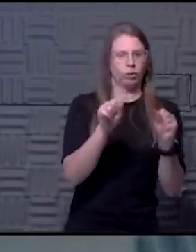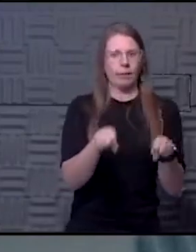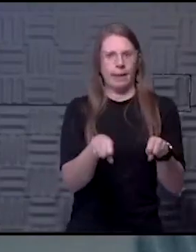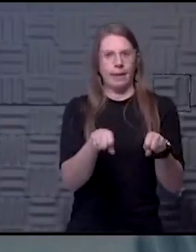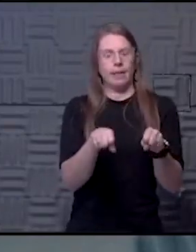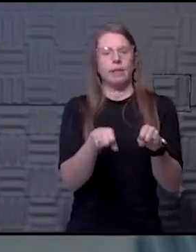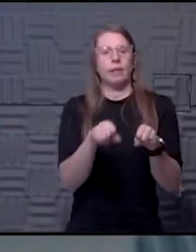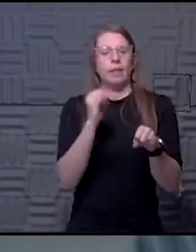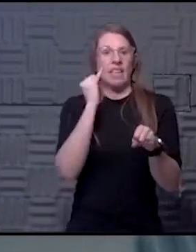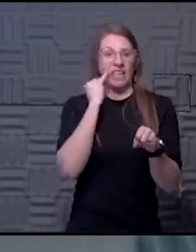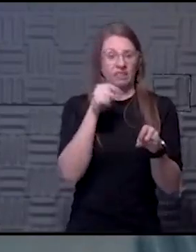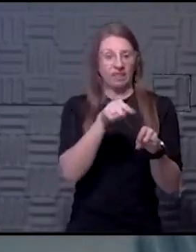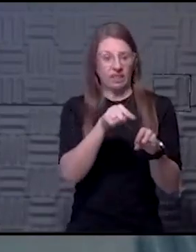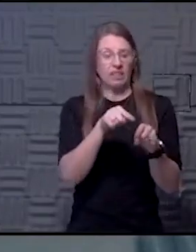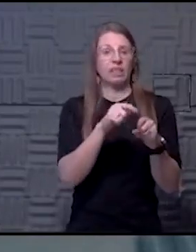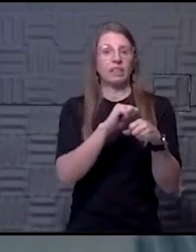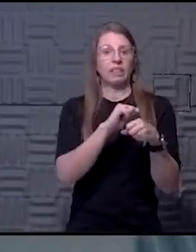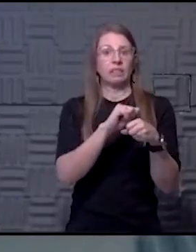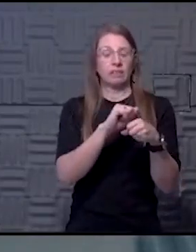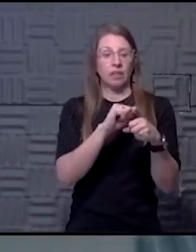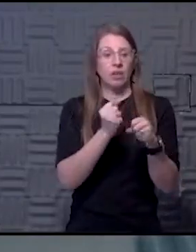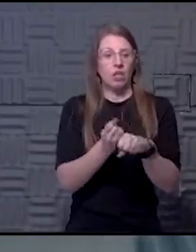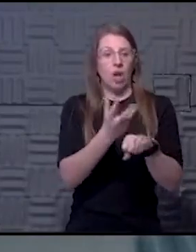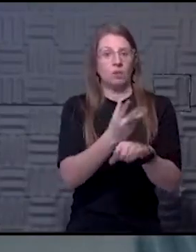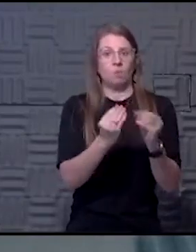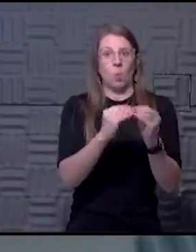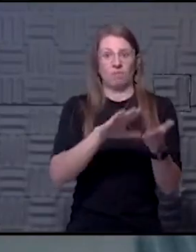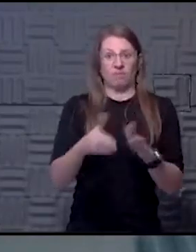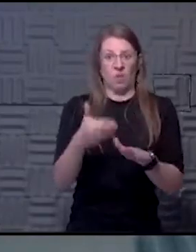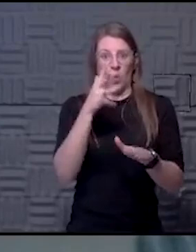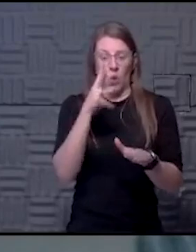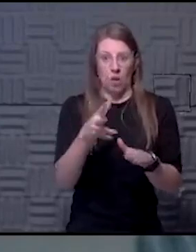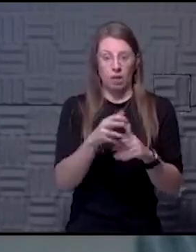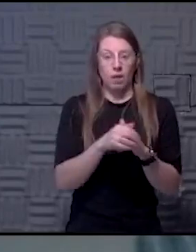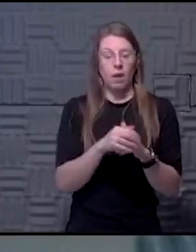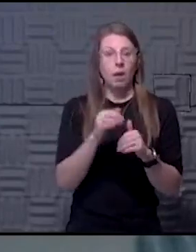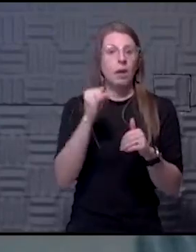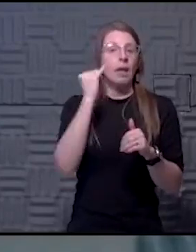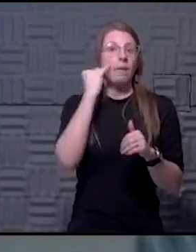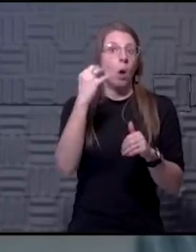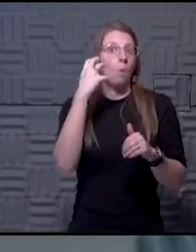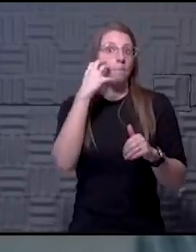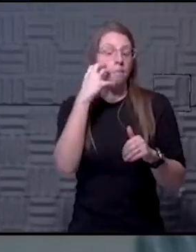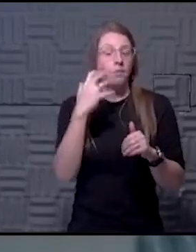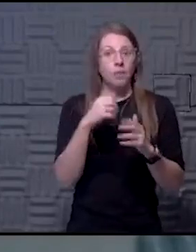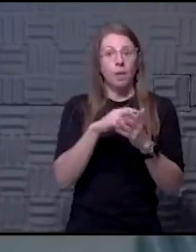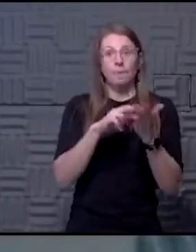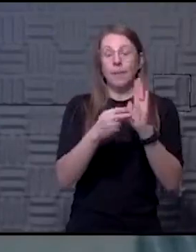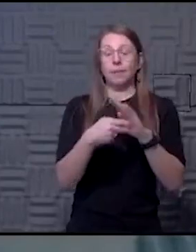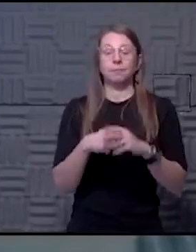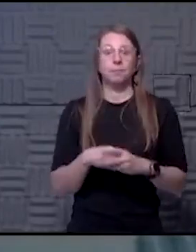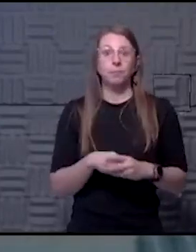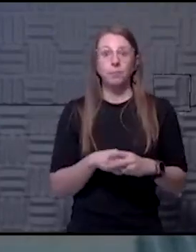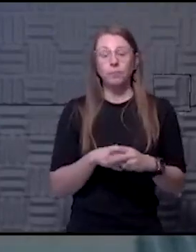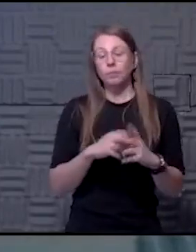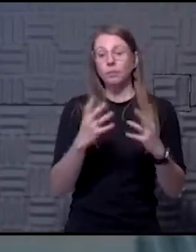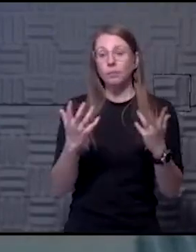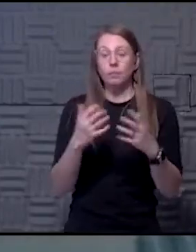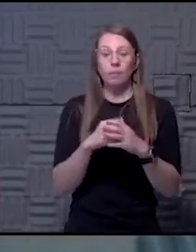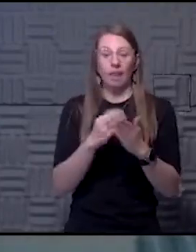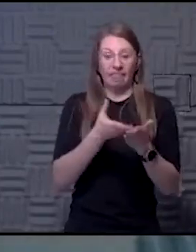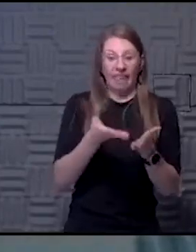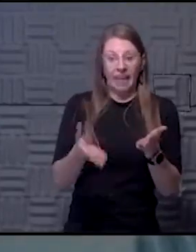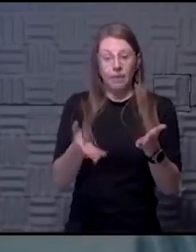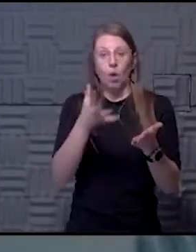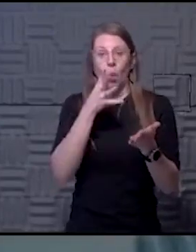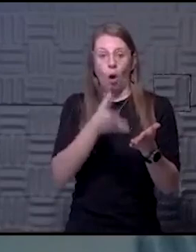higher incidences of different comorbidities, where you have a higher incident of obesity, where you have a higher incidence of things that